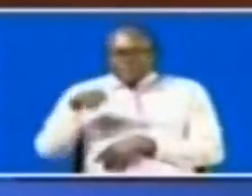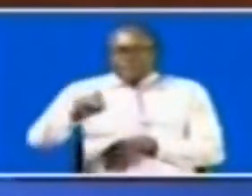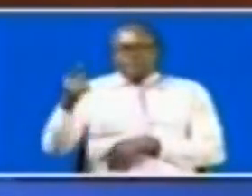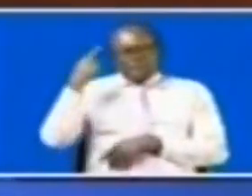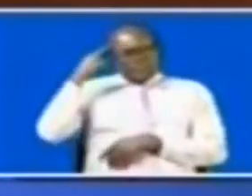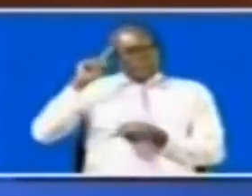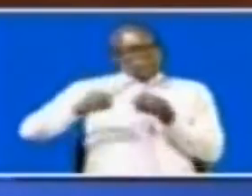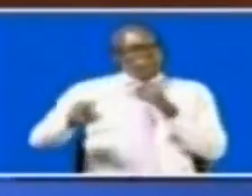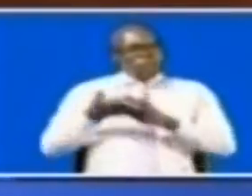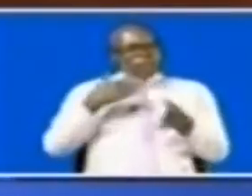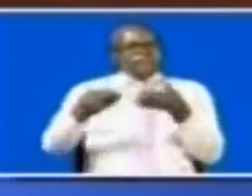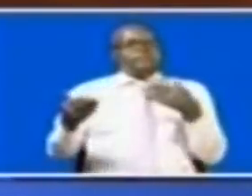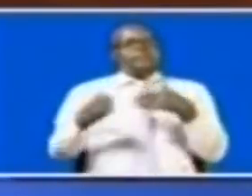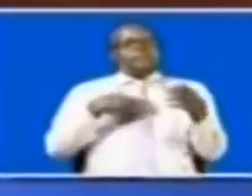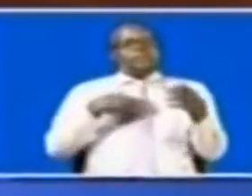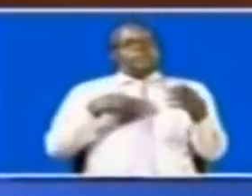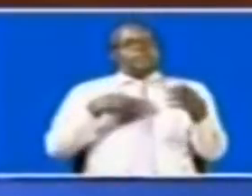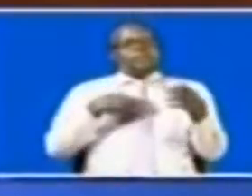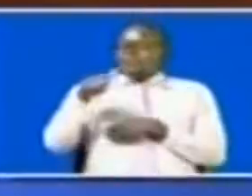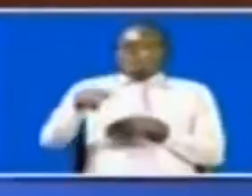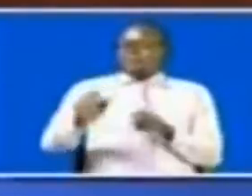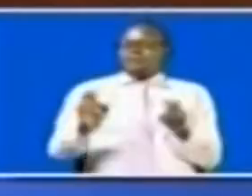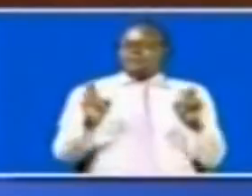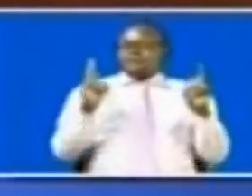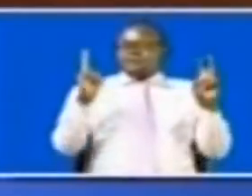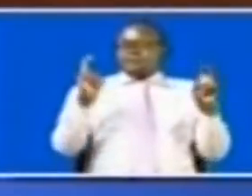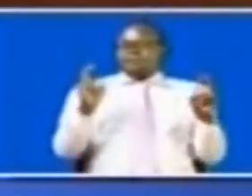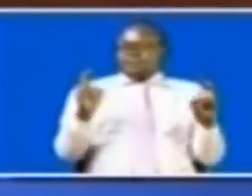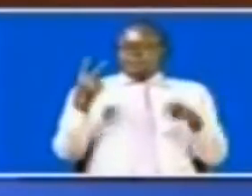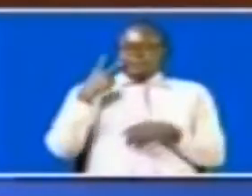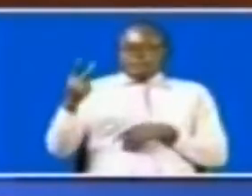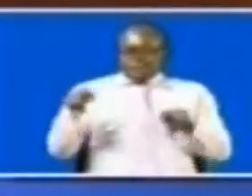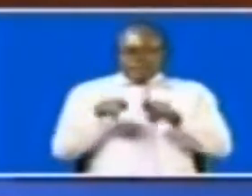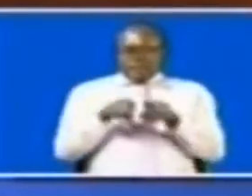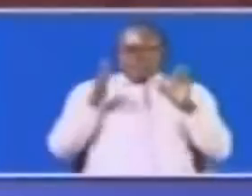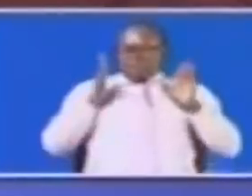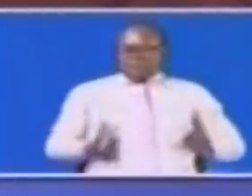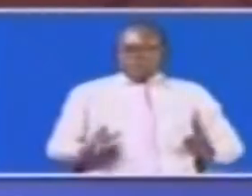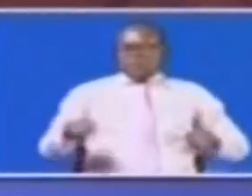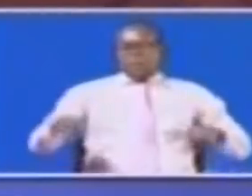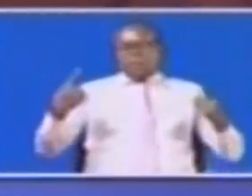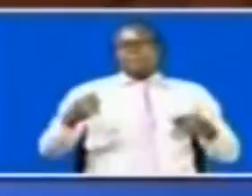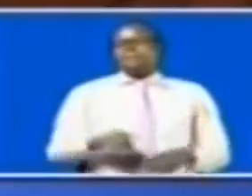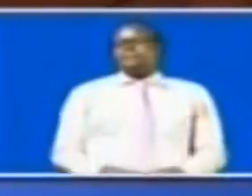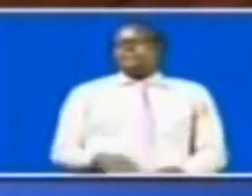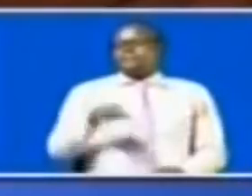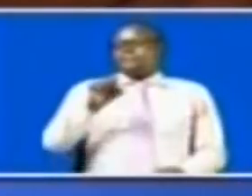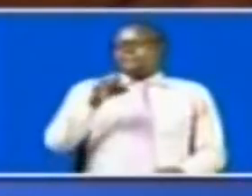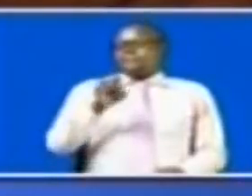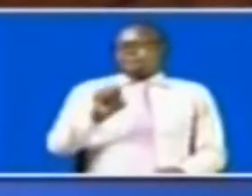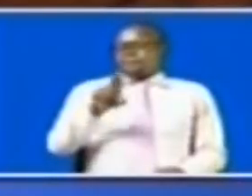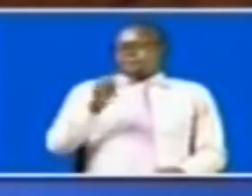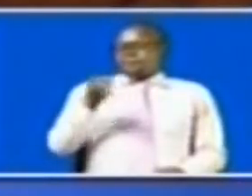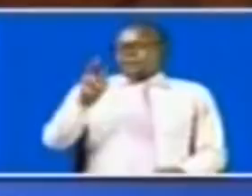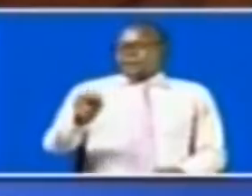he thinks what he's saying is the truth. So, Chair, I think there's a matter I see like a personal vendetta. Sarah Serem, who was the chair of